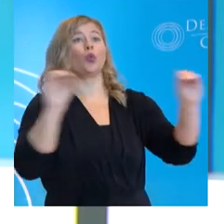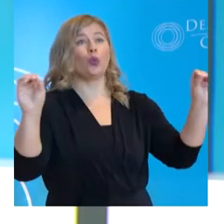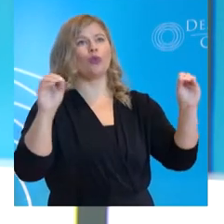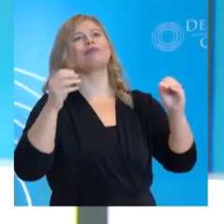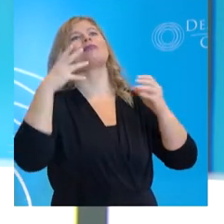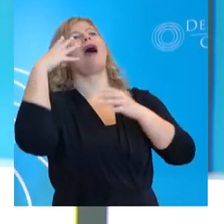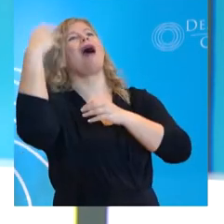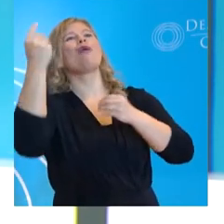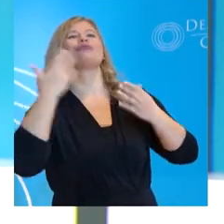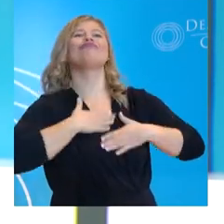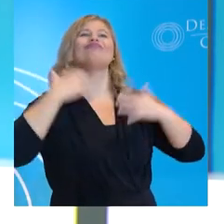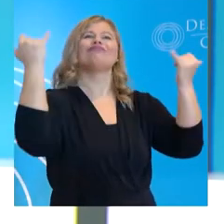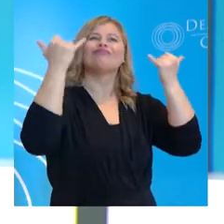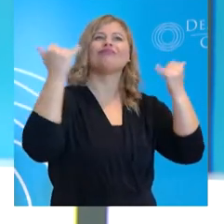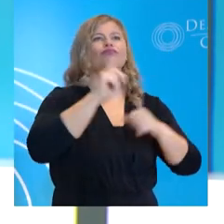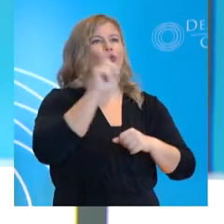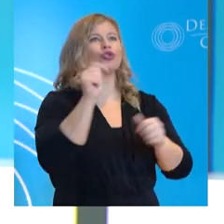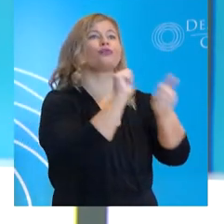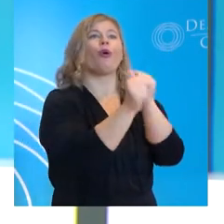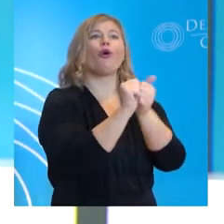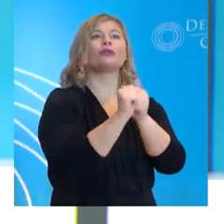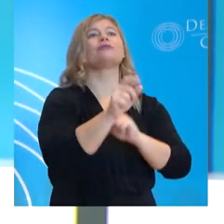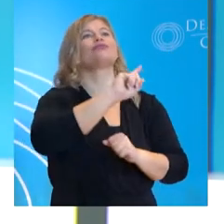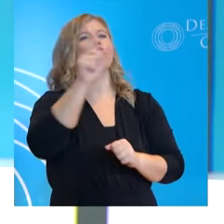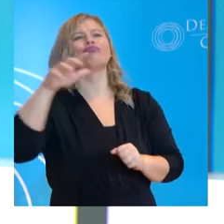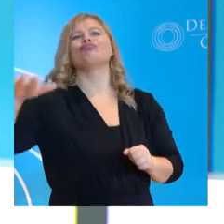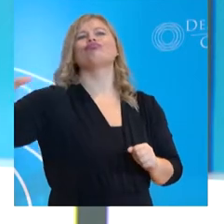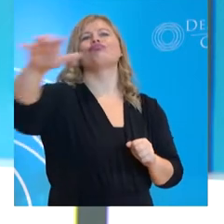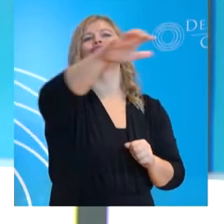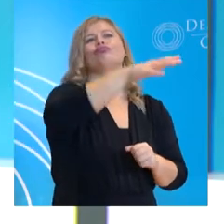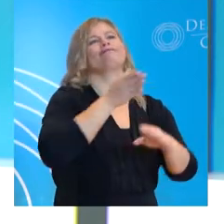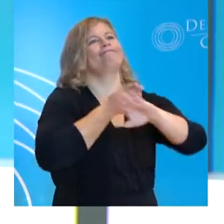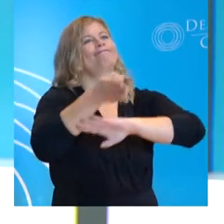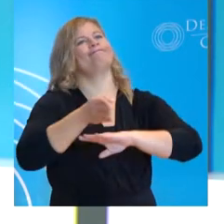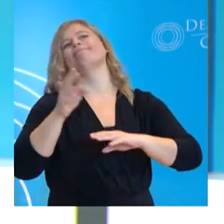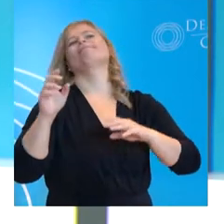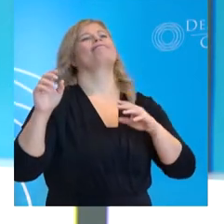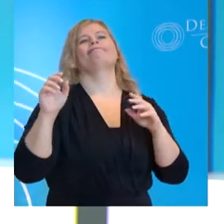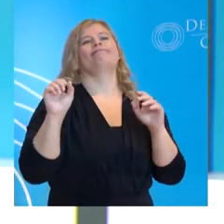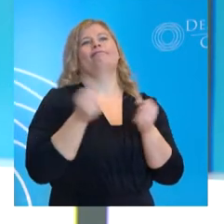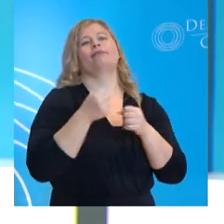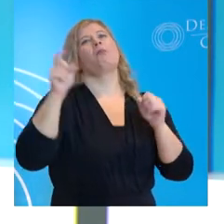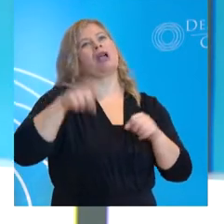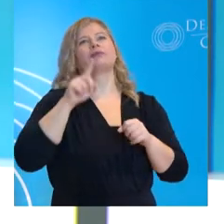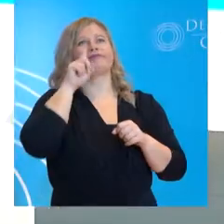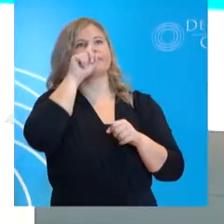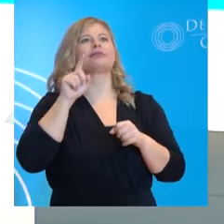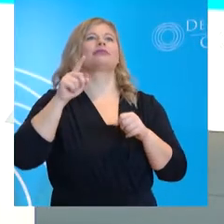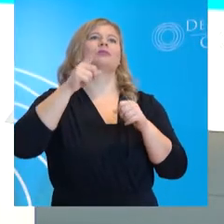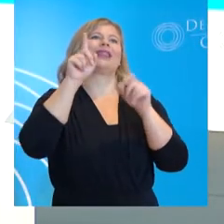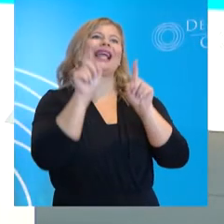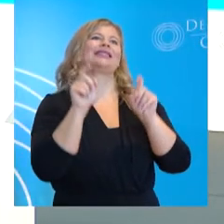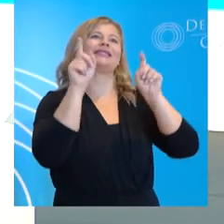sports facilities. And you need to constantly test and pay for your own tests. And I think as we move